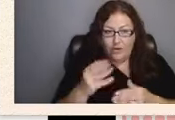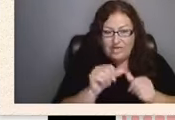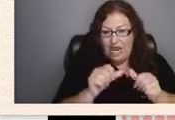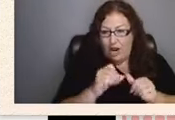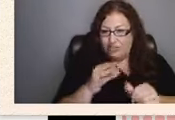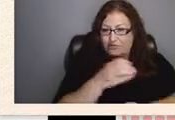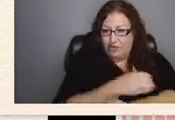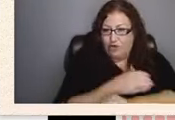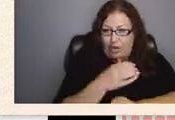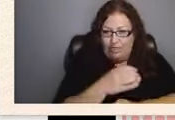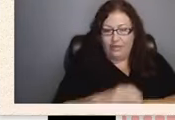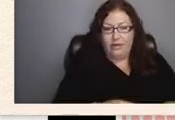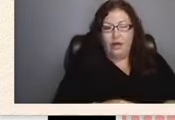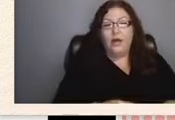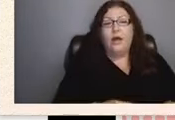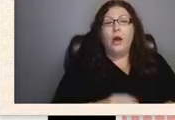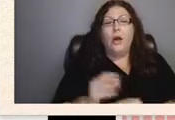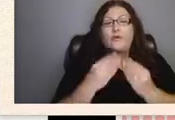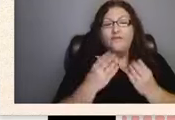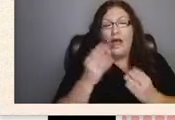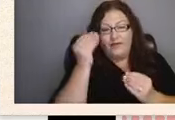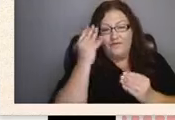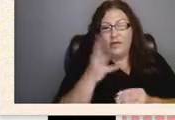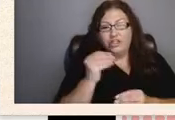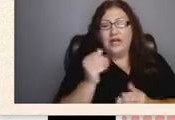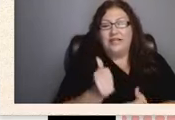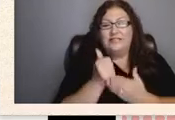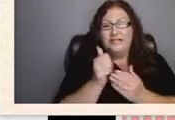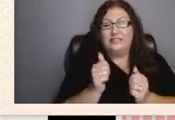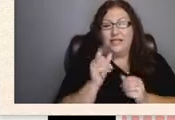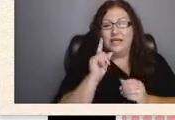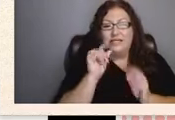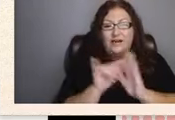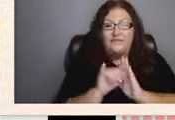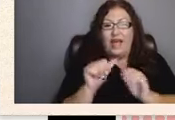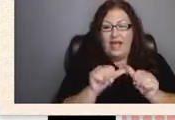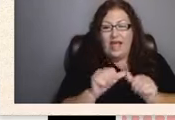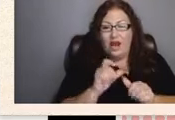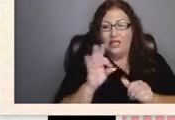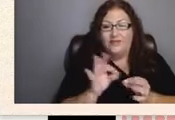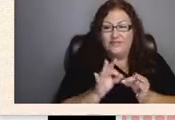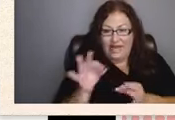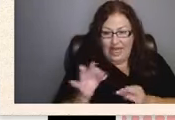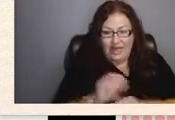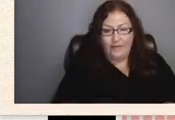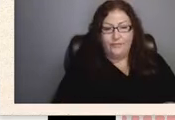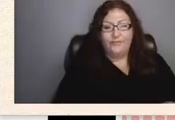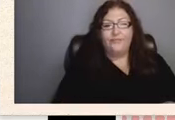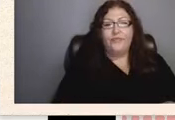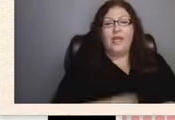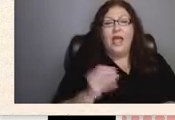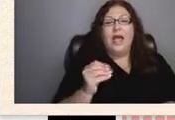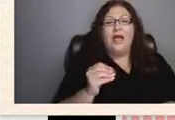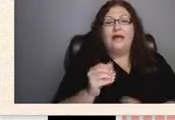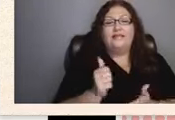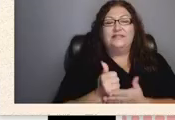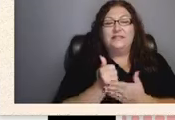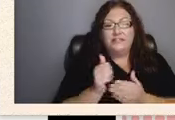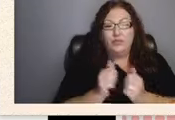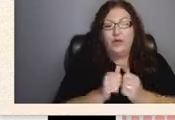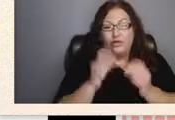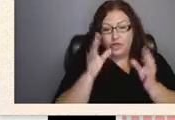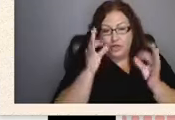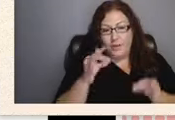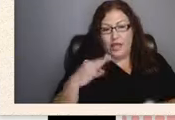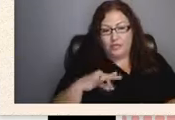strength, provide information and assist with identifying areas of delay, assist with determining eligibility and need for